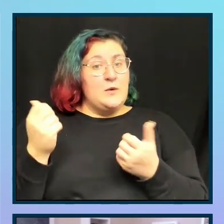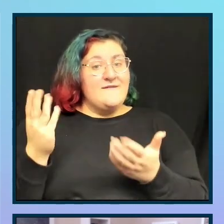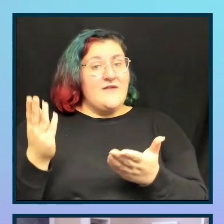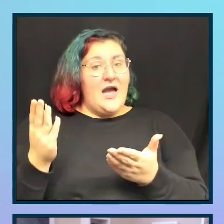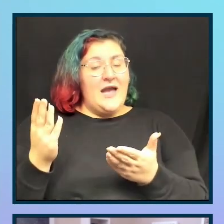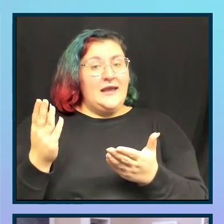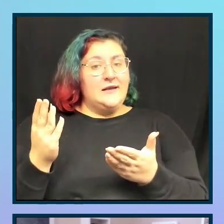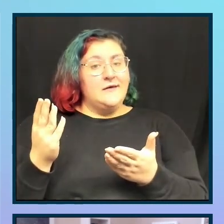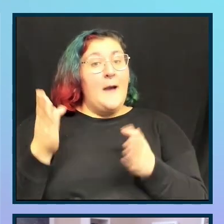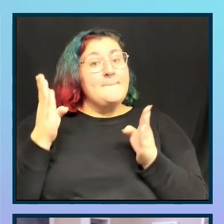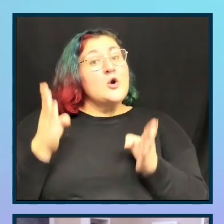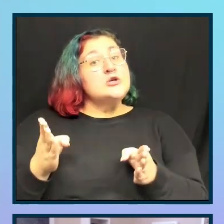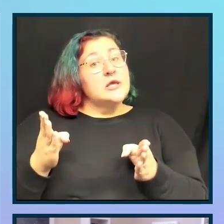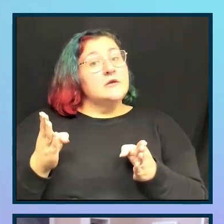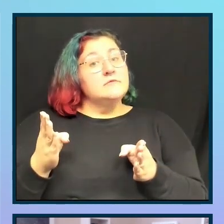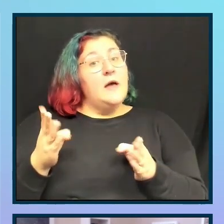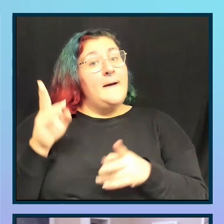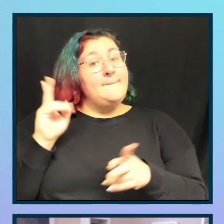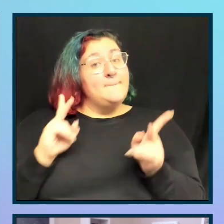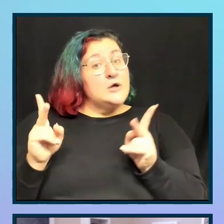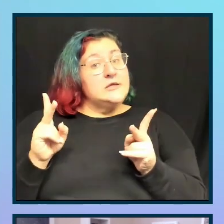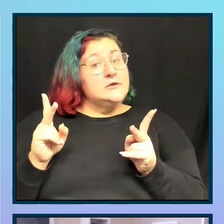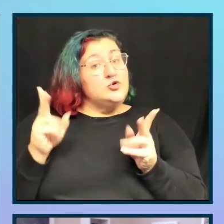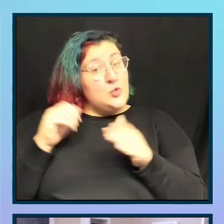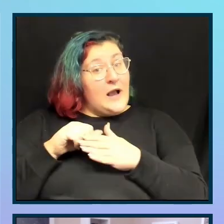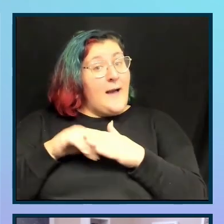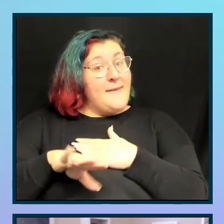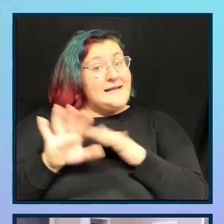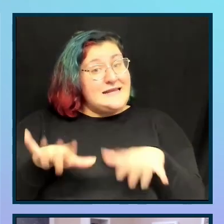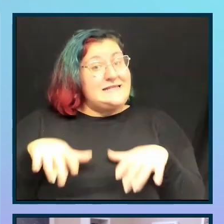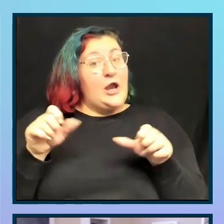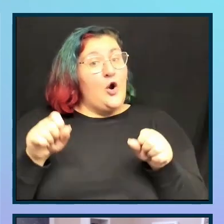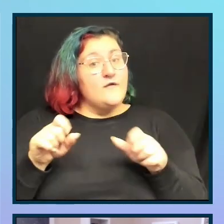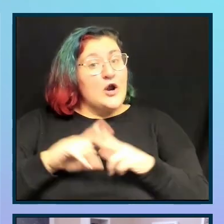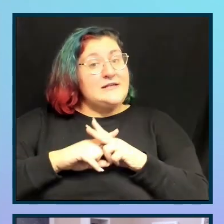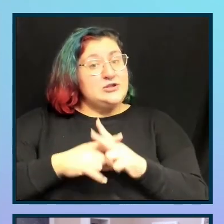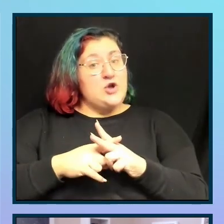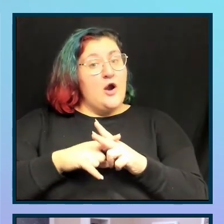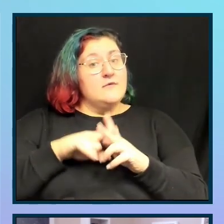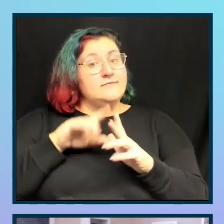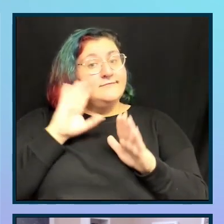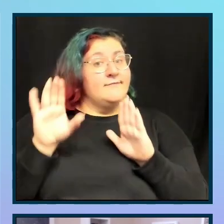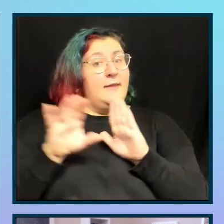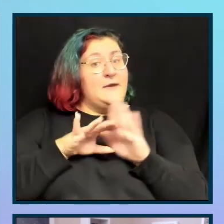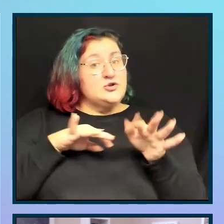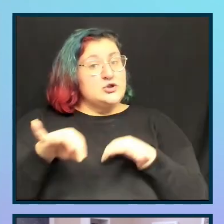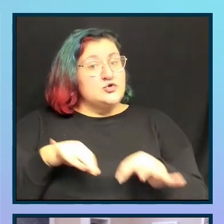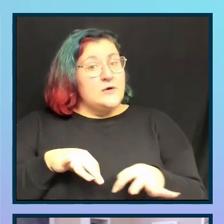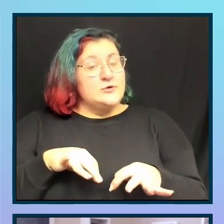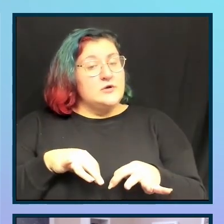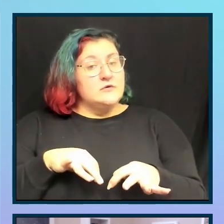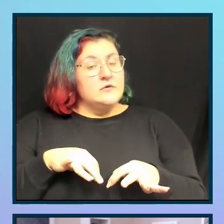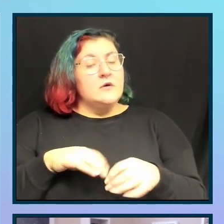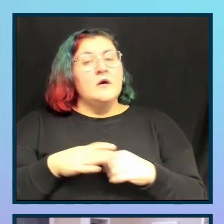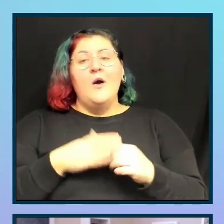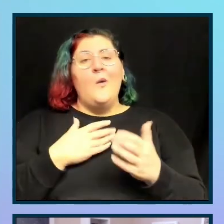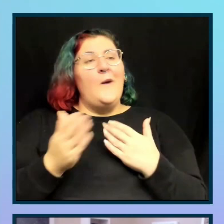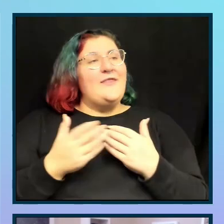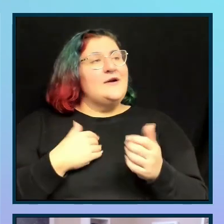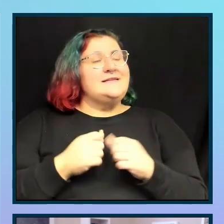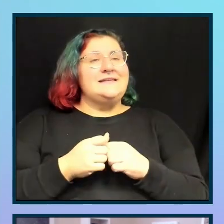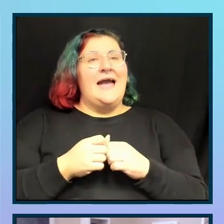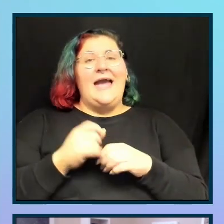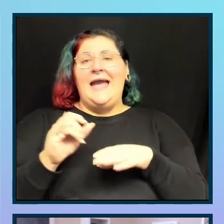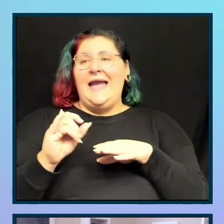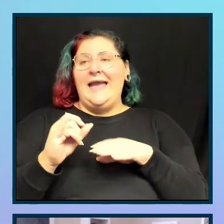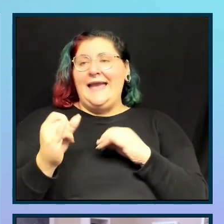manual alt text for images. And of course, whether it's proctoring, whether it's employment interviews, all of these